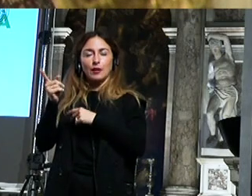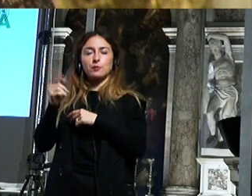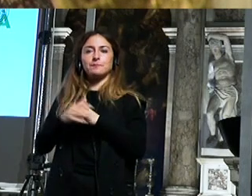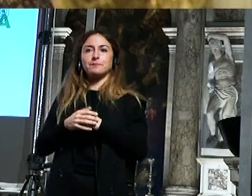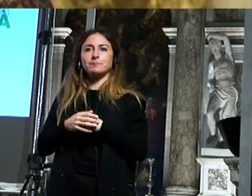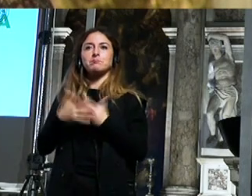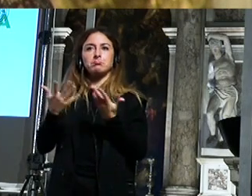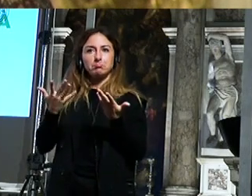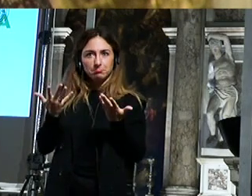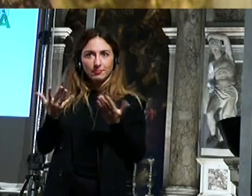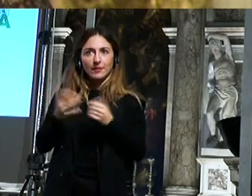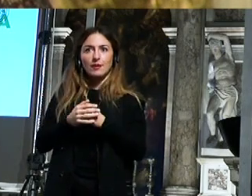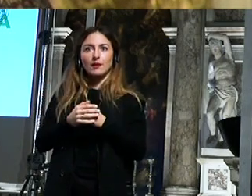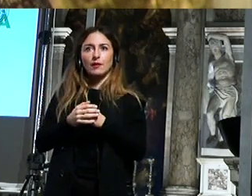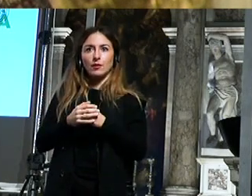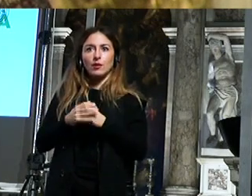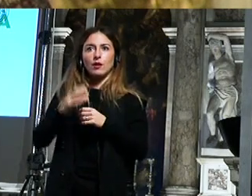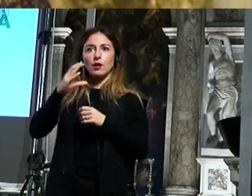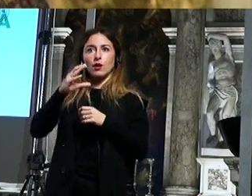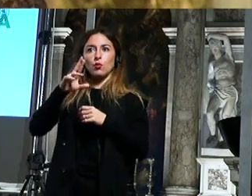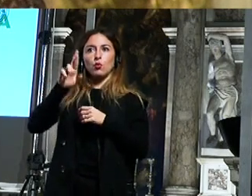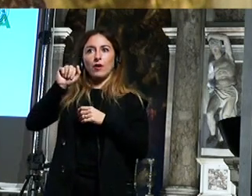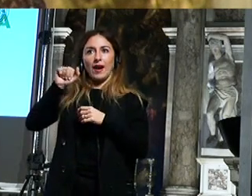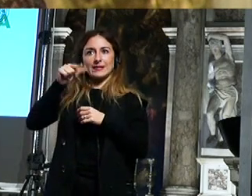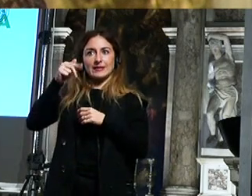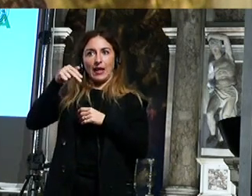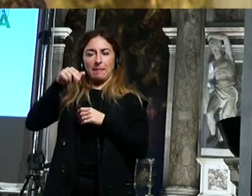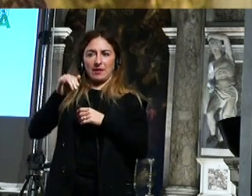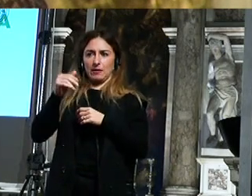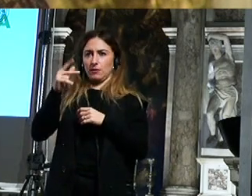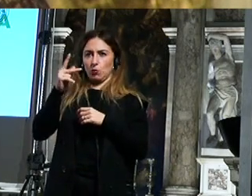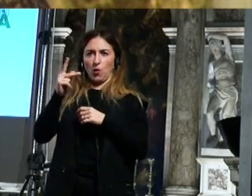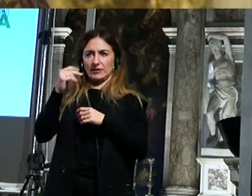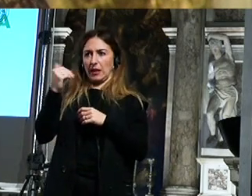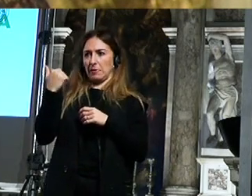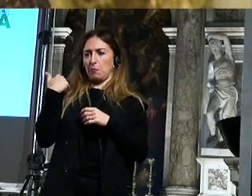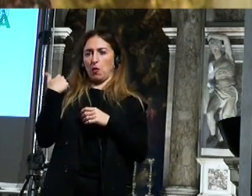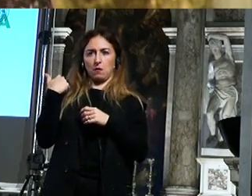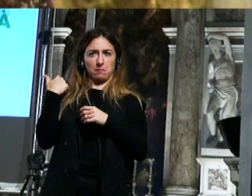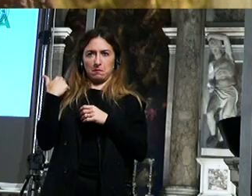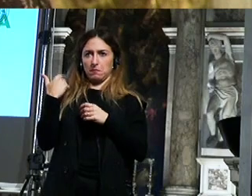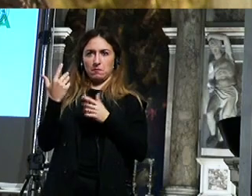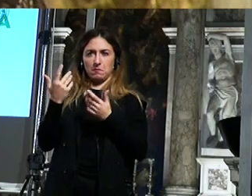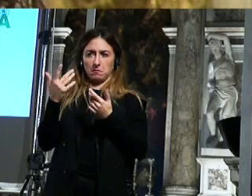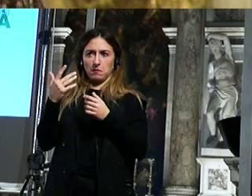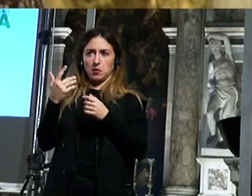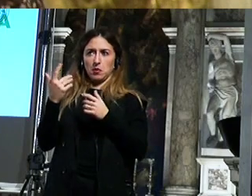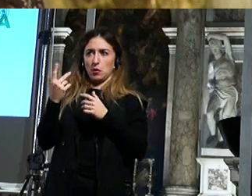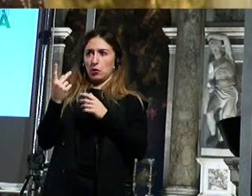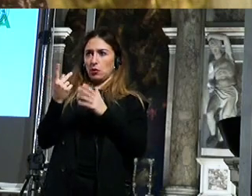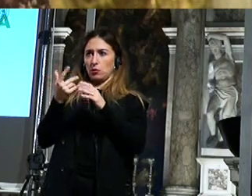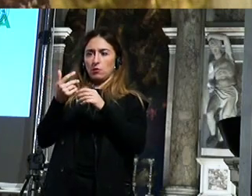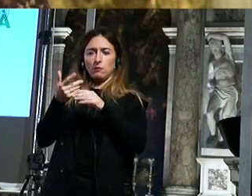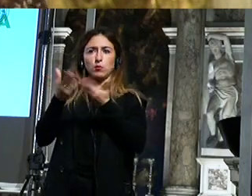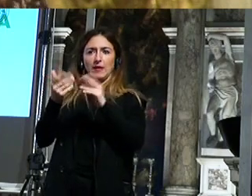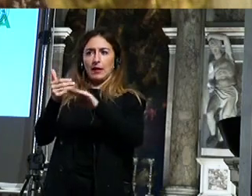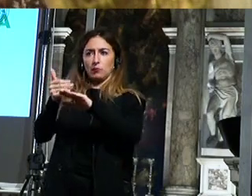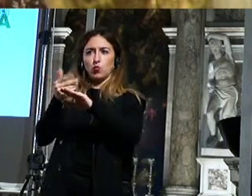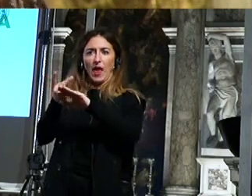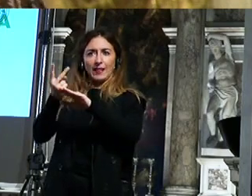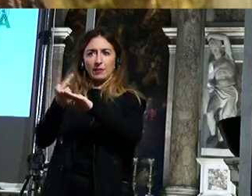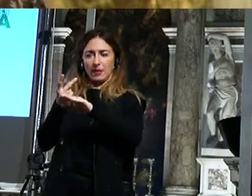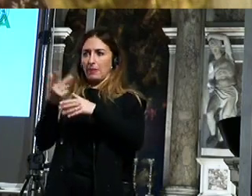just died, I think like 2 years before the publication. But the son of Kiarostami wrote